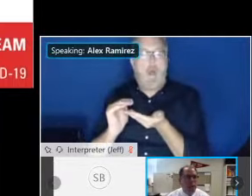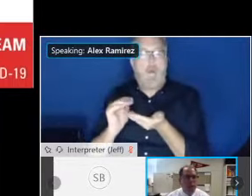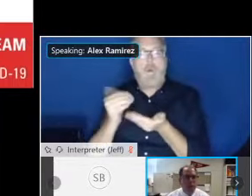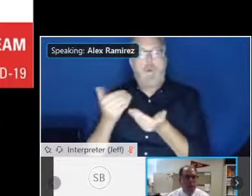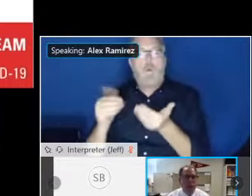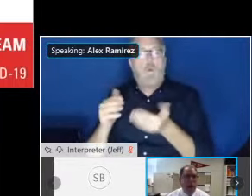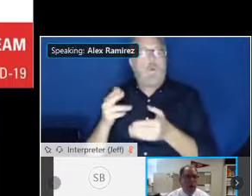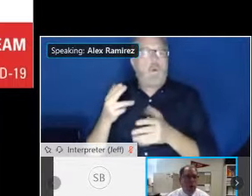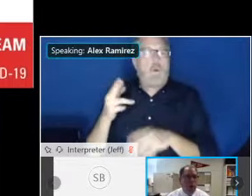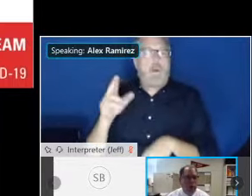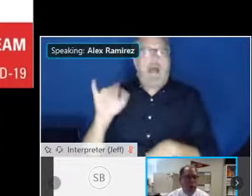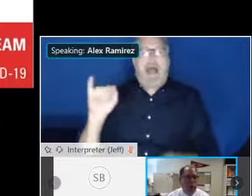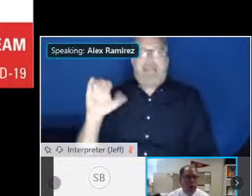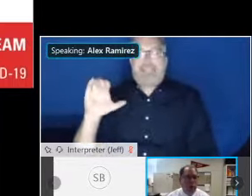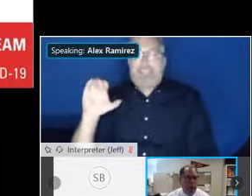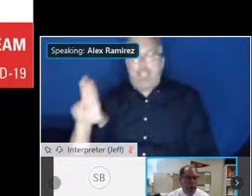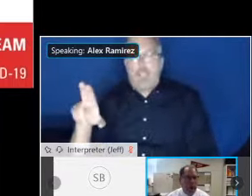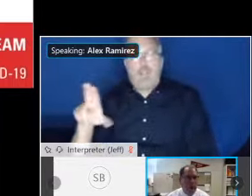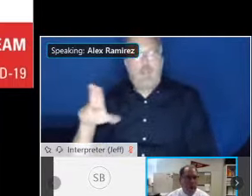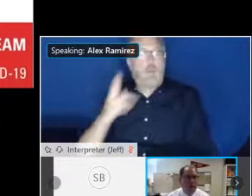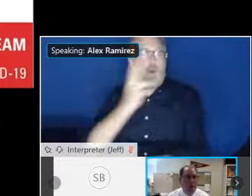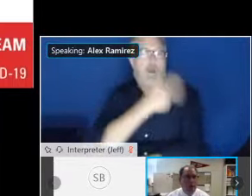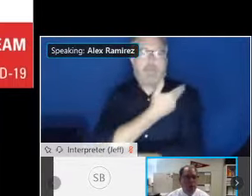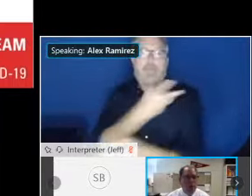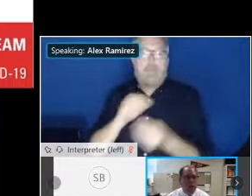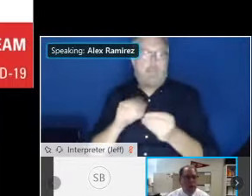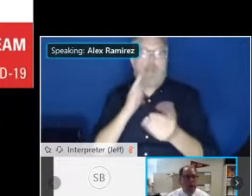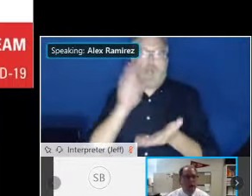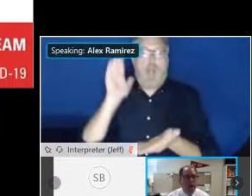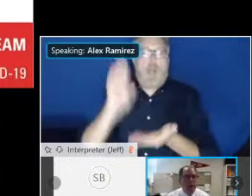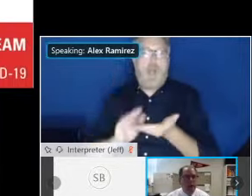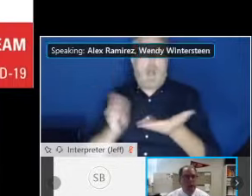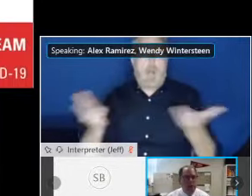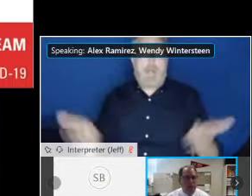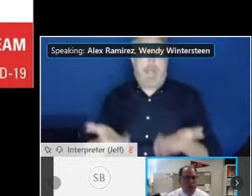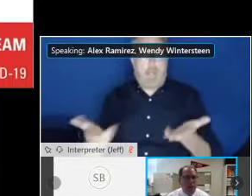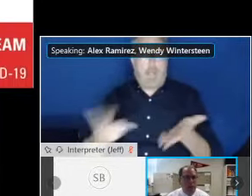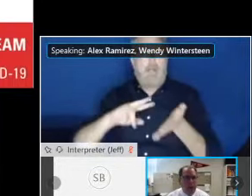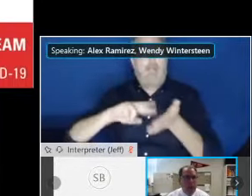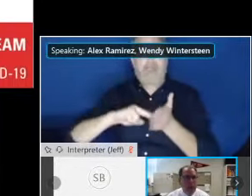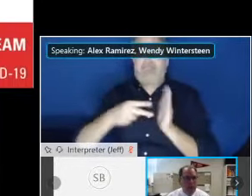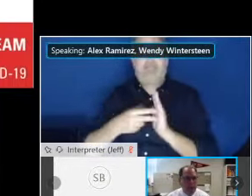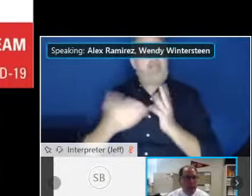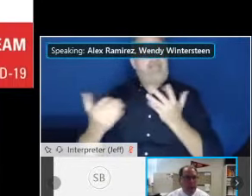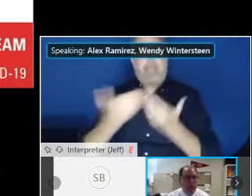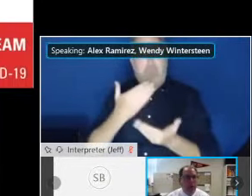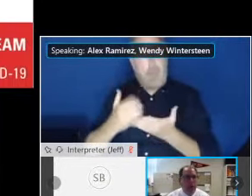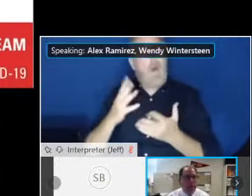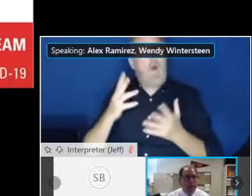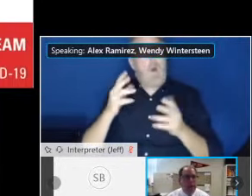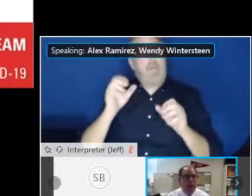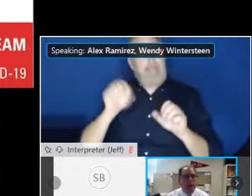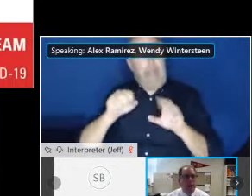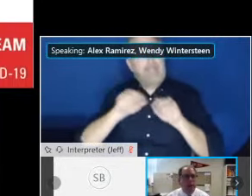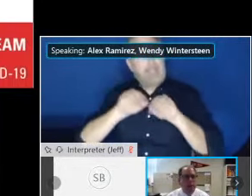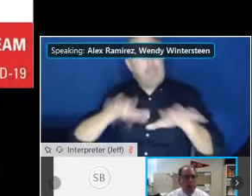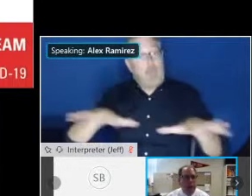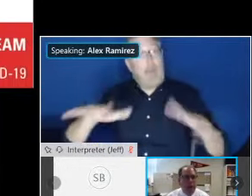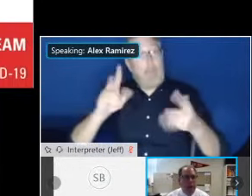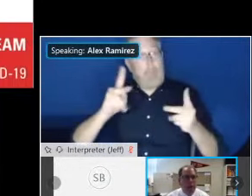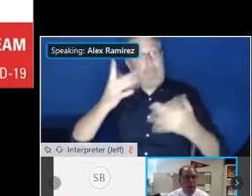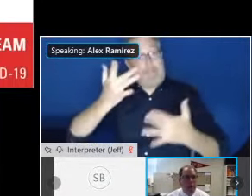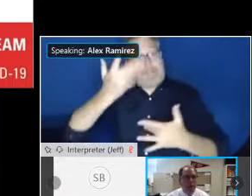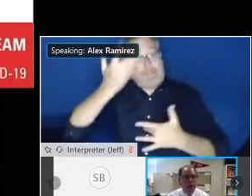and ICU numbers are quite low in our area, suggesting that although people are getting sick, it is